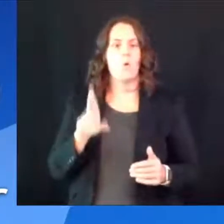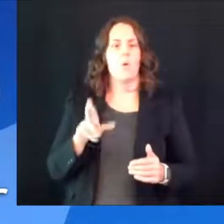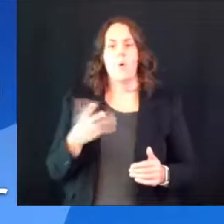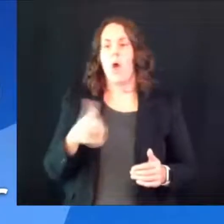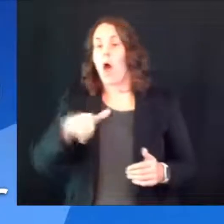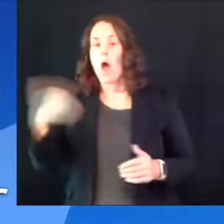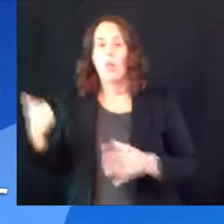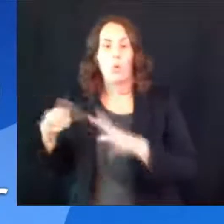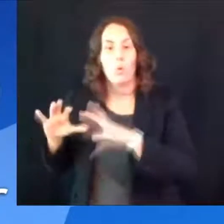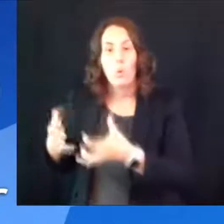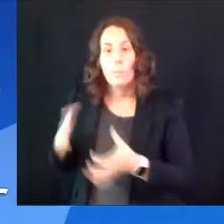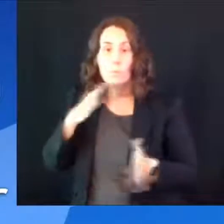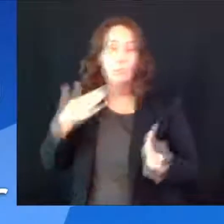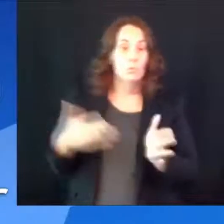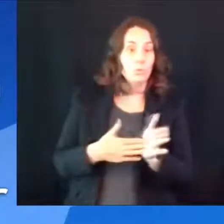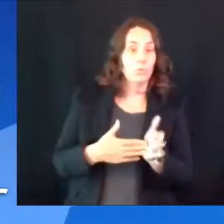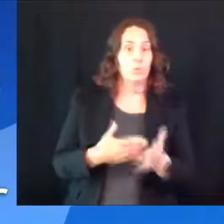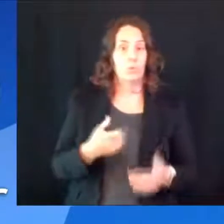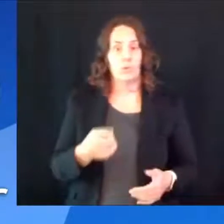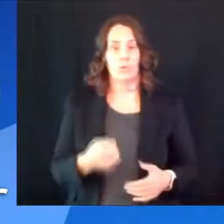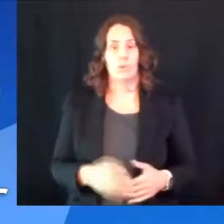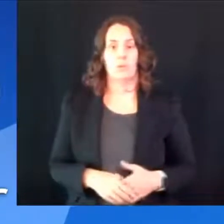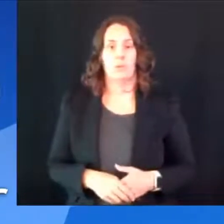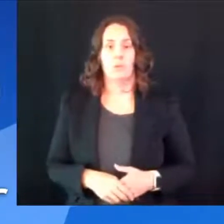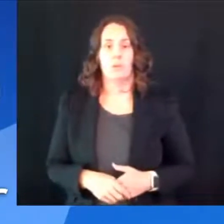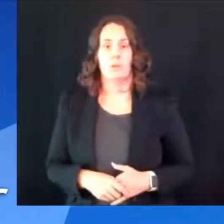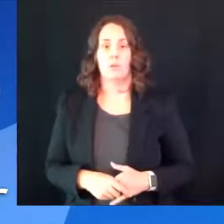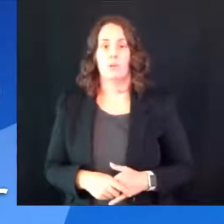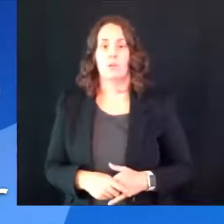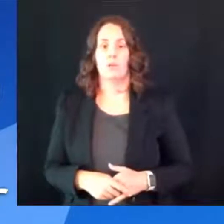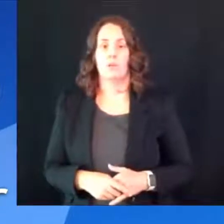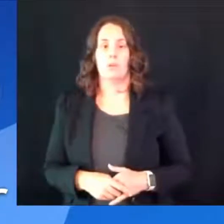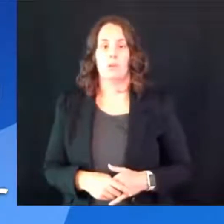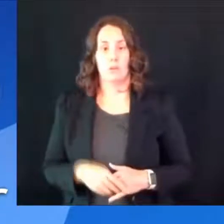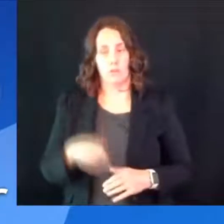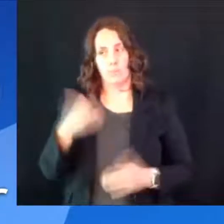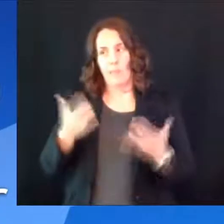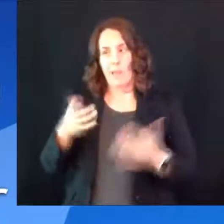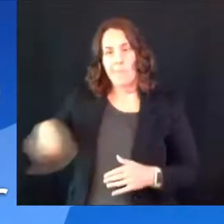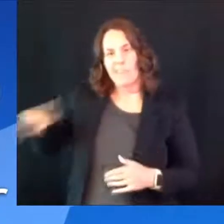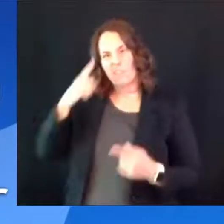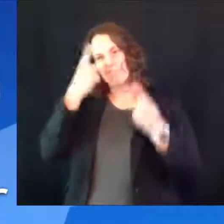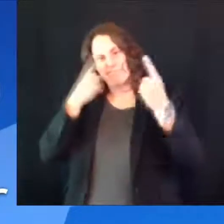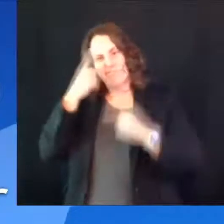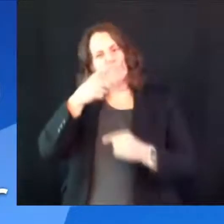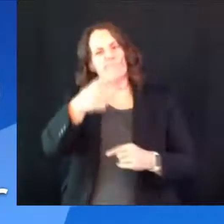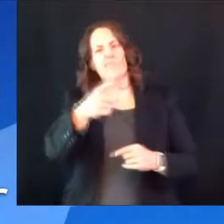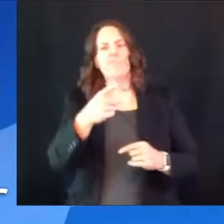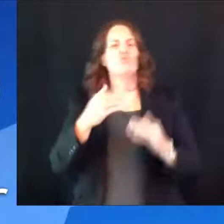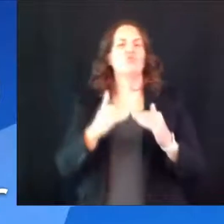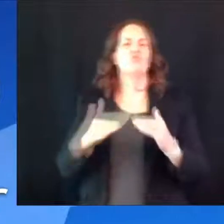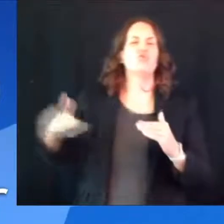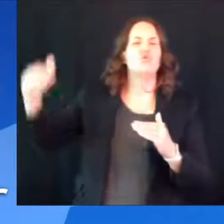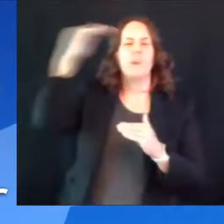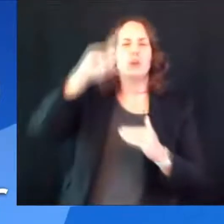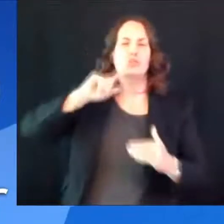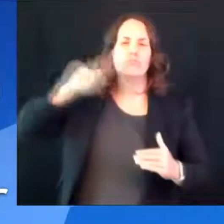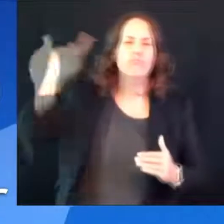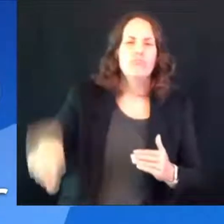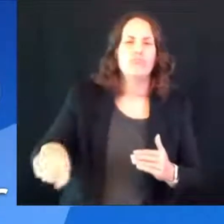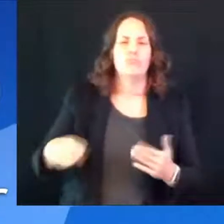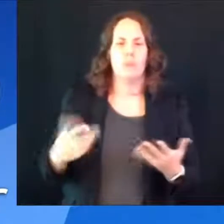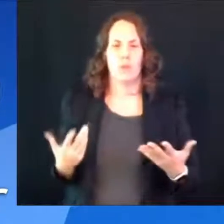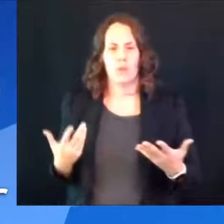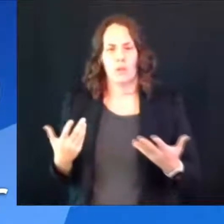say that this is going too far, or that, like previous orders, Andrea Palm's authority is overstepping,